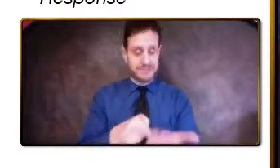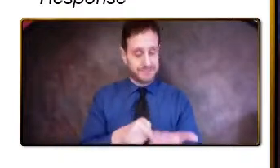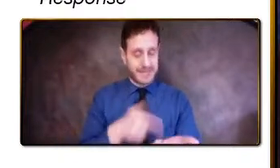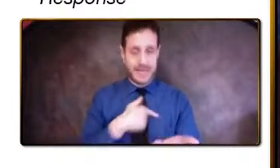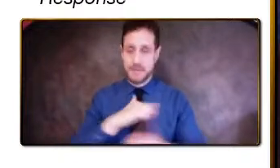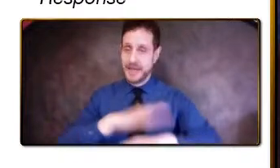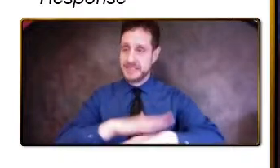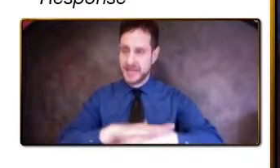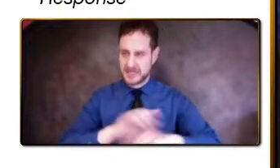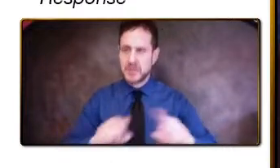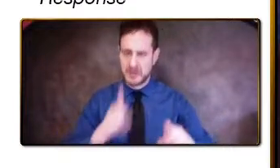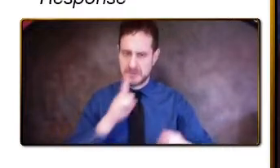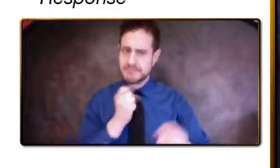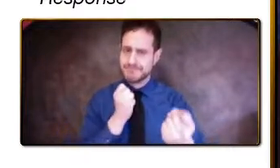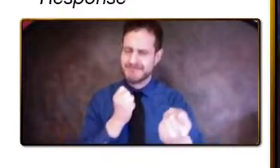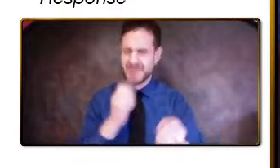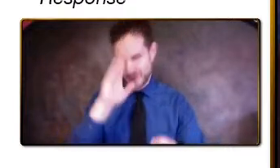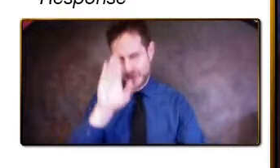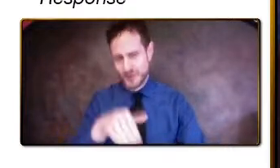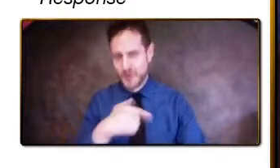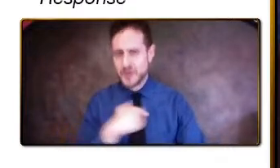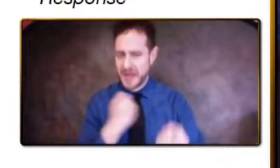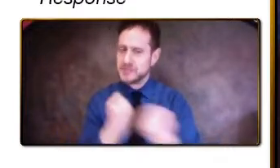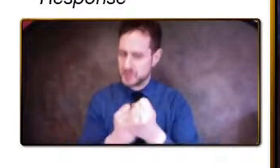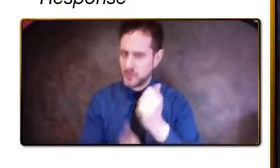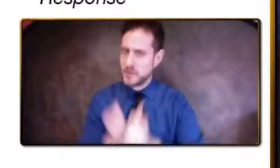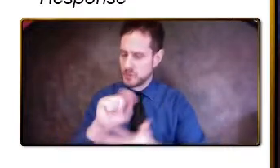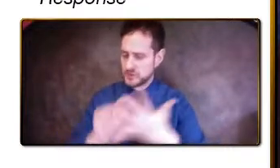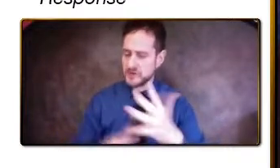know where I stand on most of the issues in that bill.